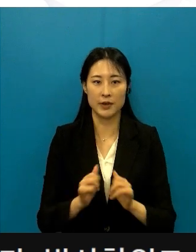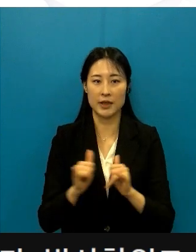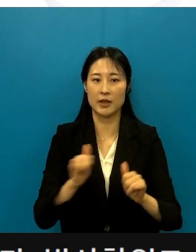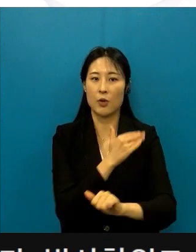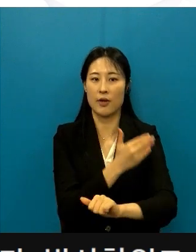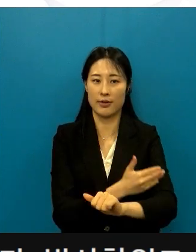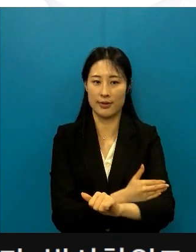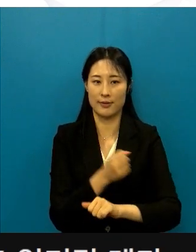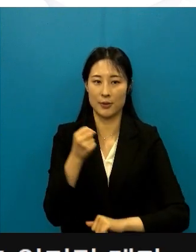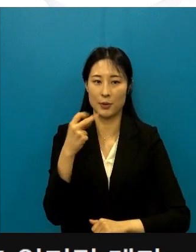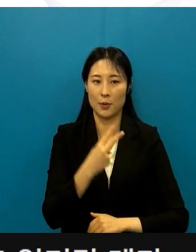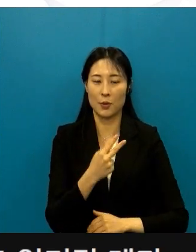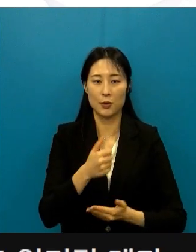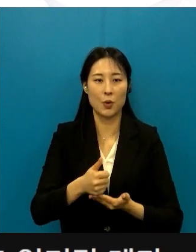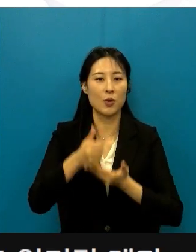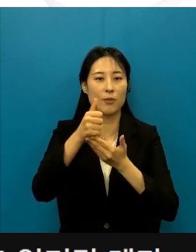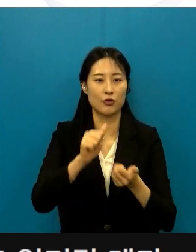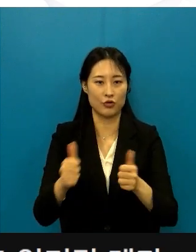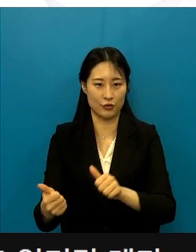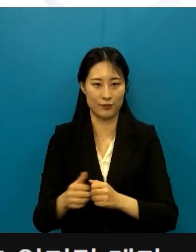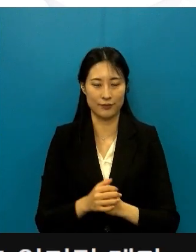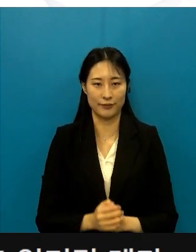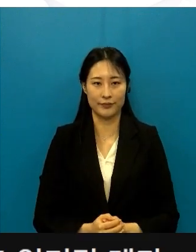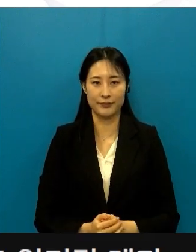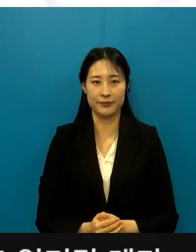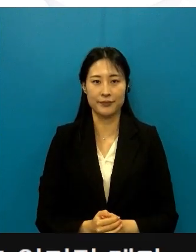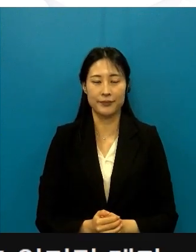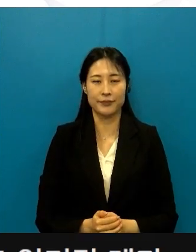today, let me share my screen with you.